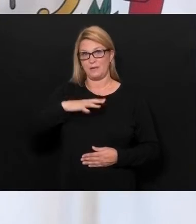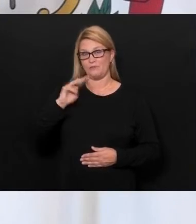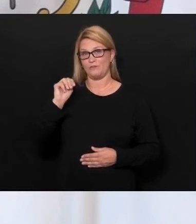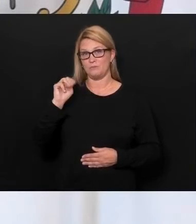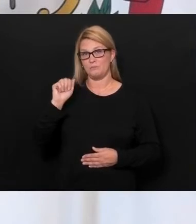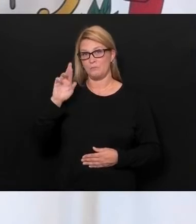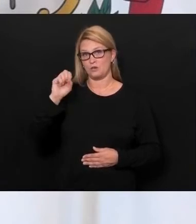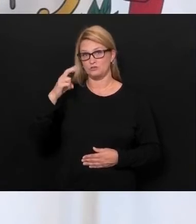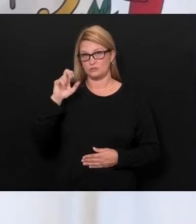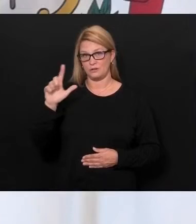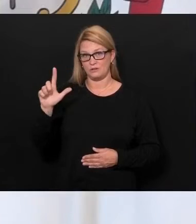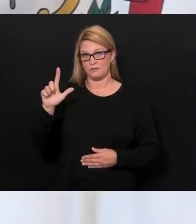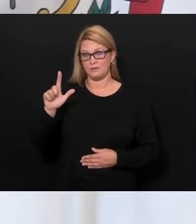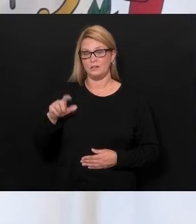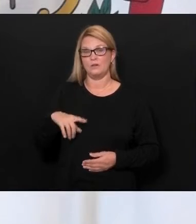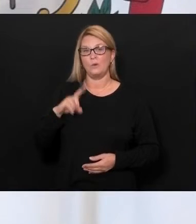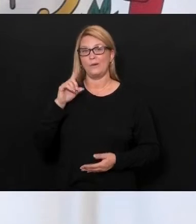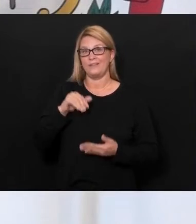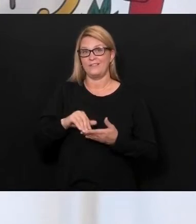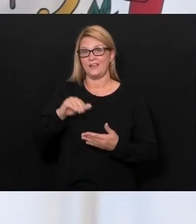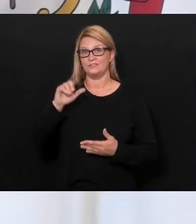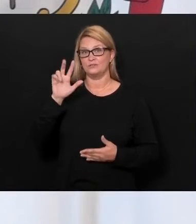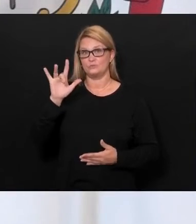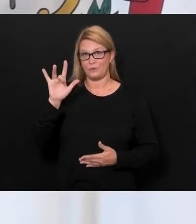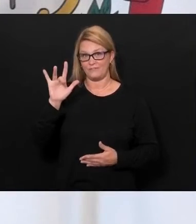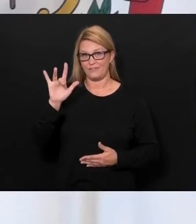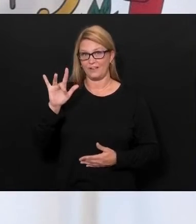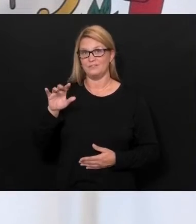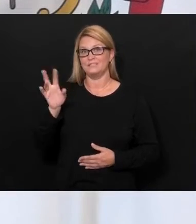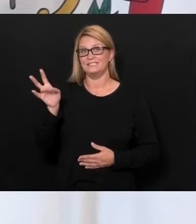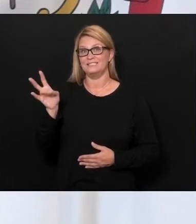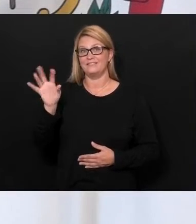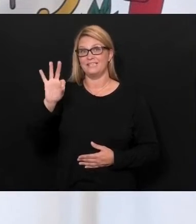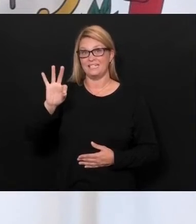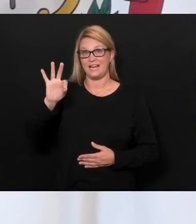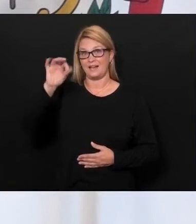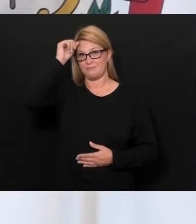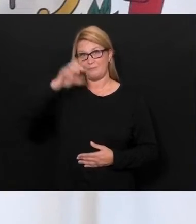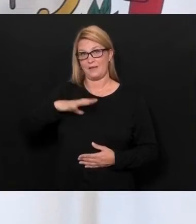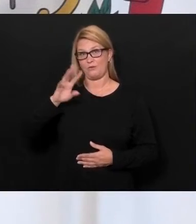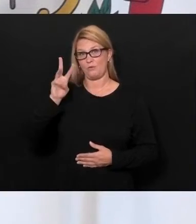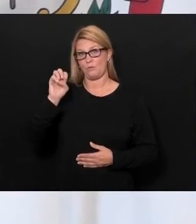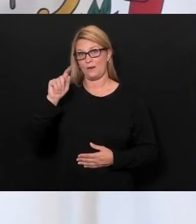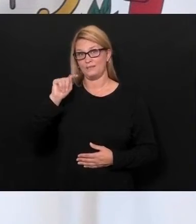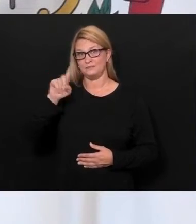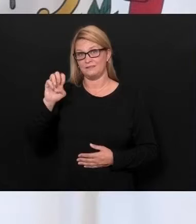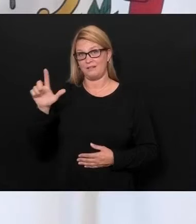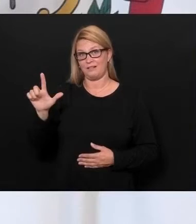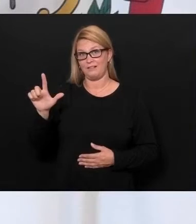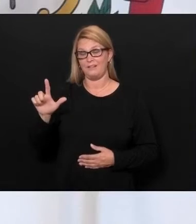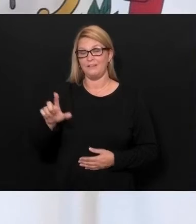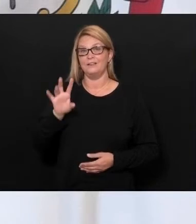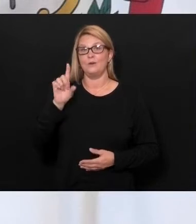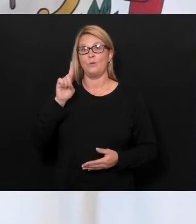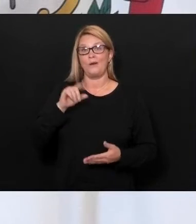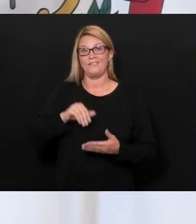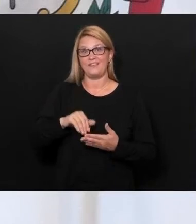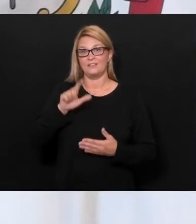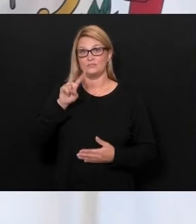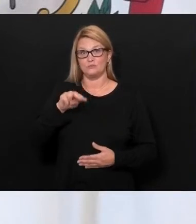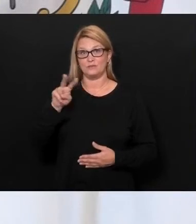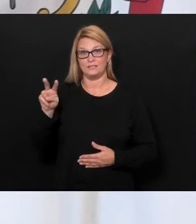County. Our 1,025th death is a 79-year-old male from Wetzel County. Our